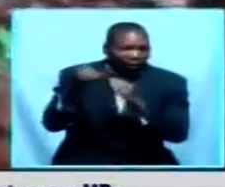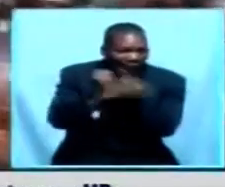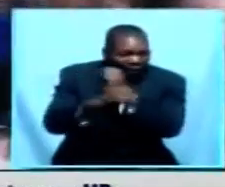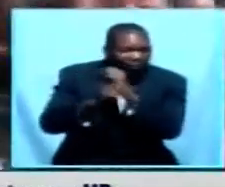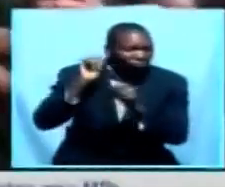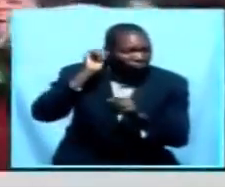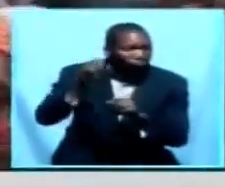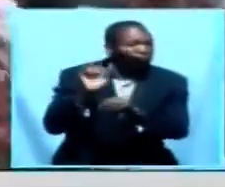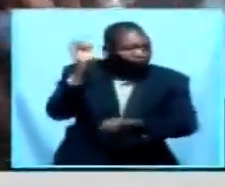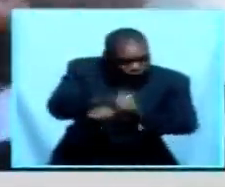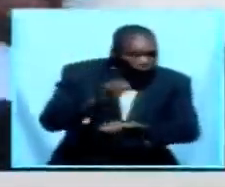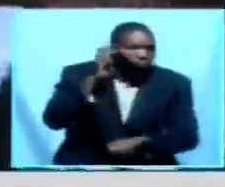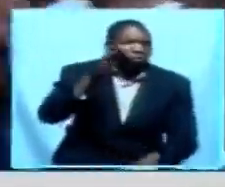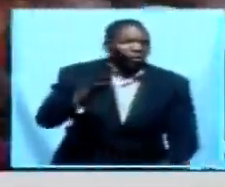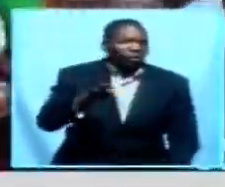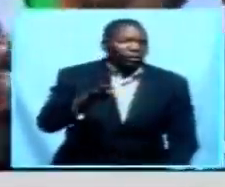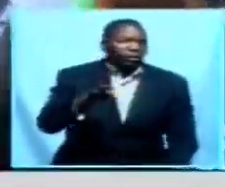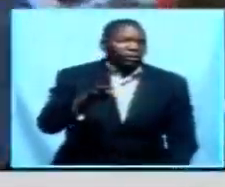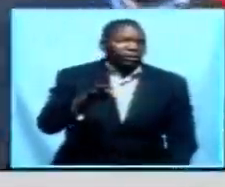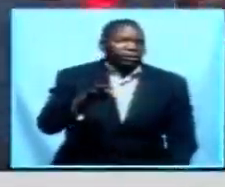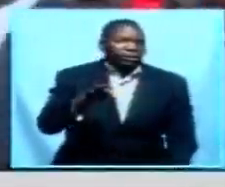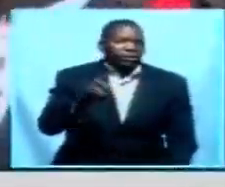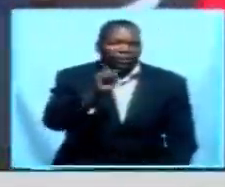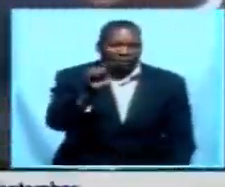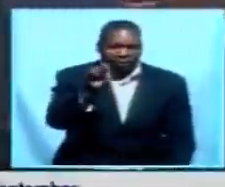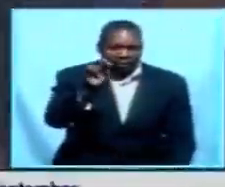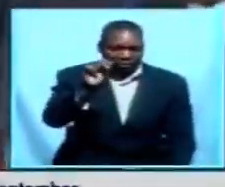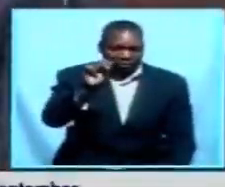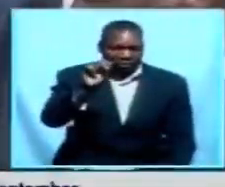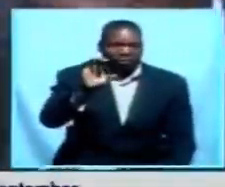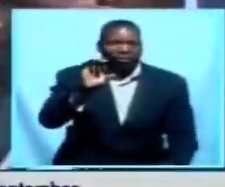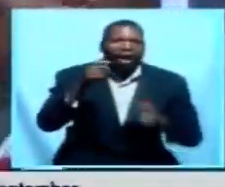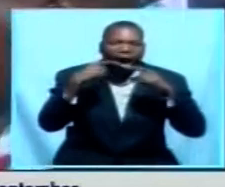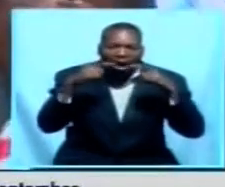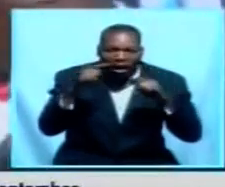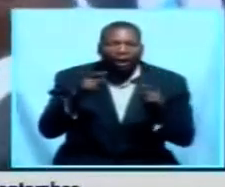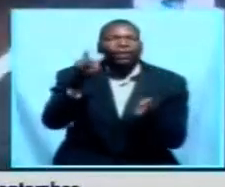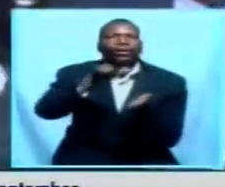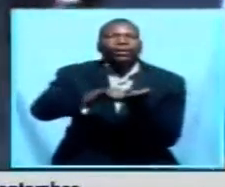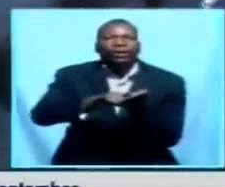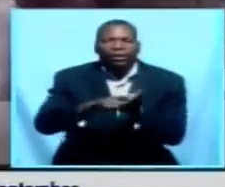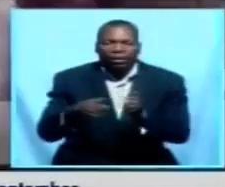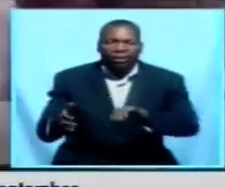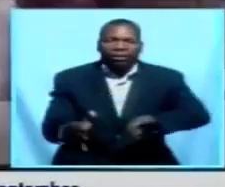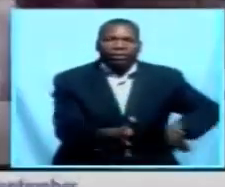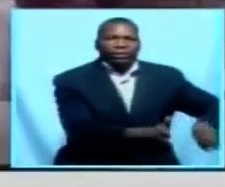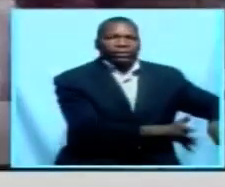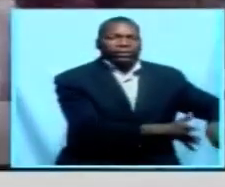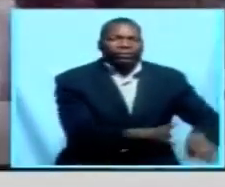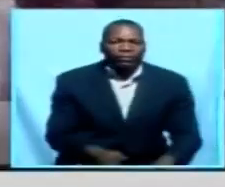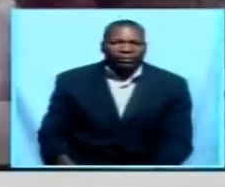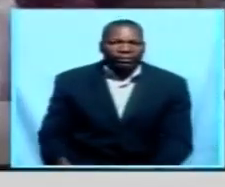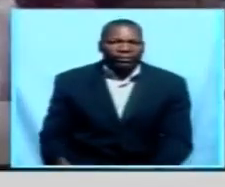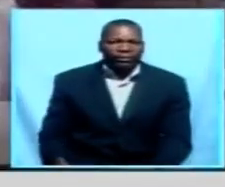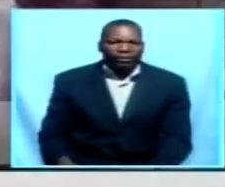country. Ingutu Mwanza, ZNBC News, Lusaka. And